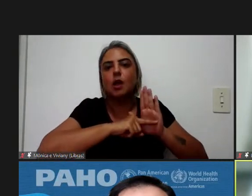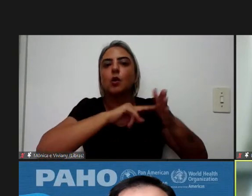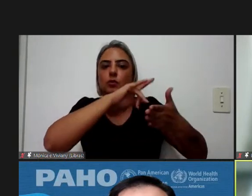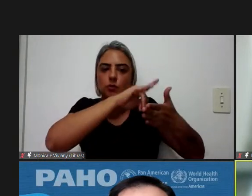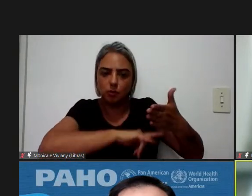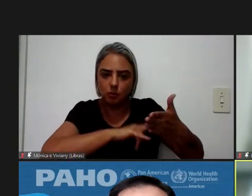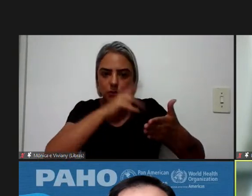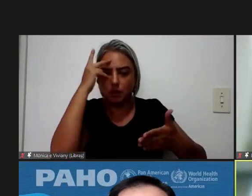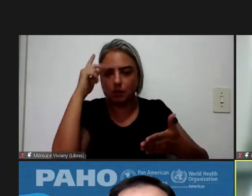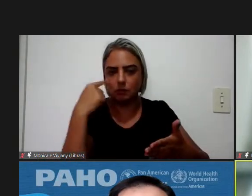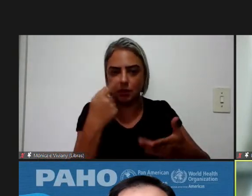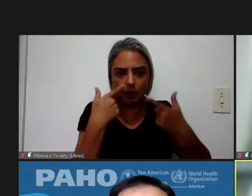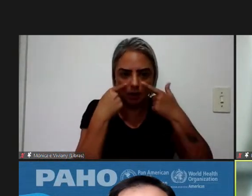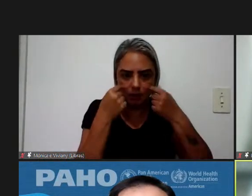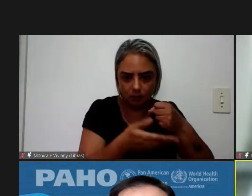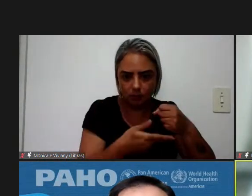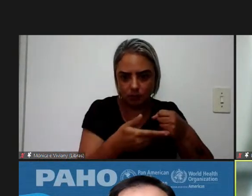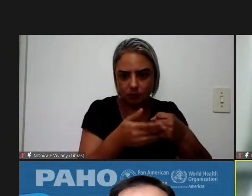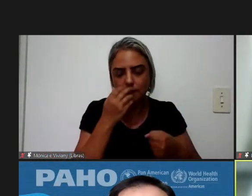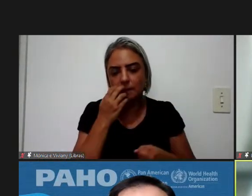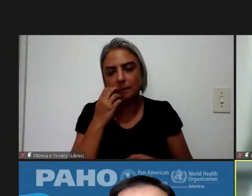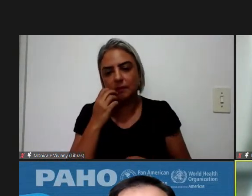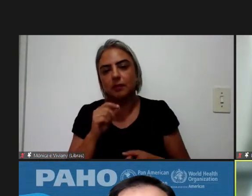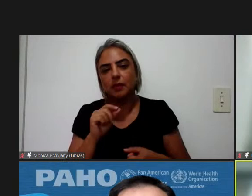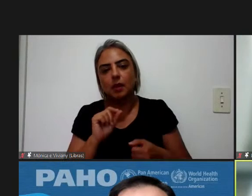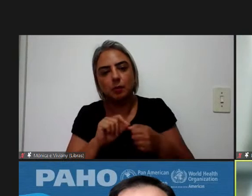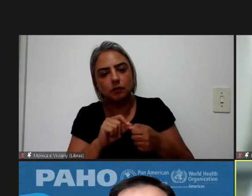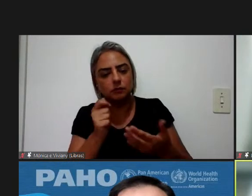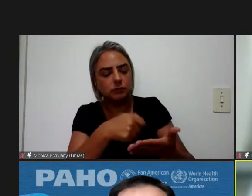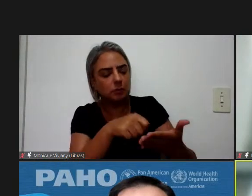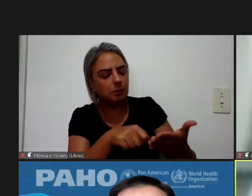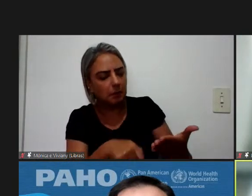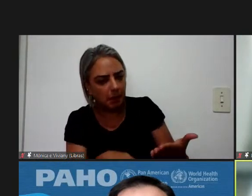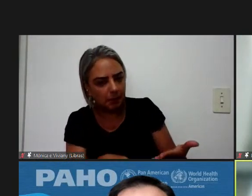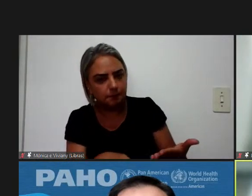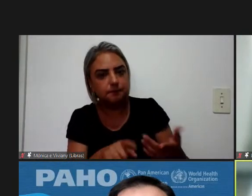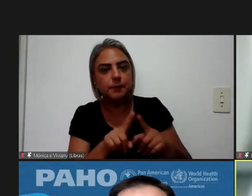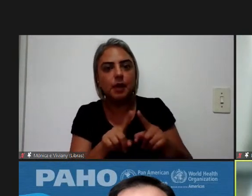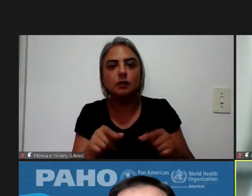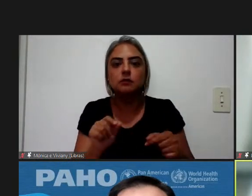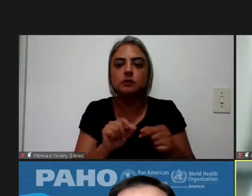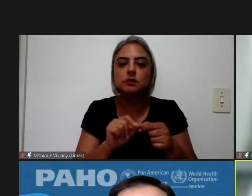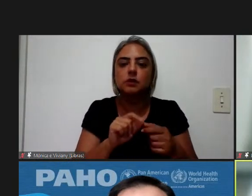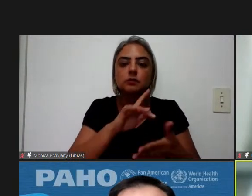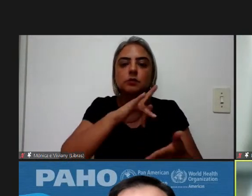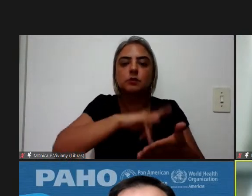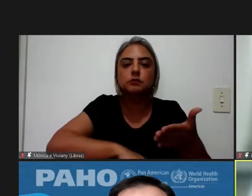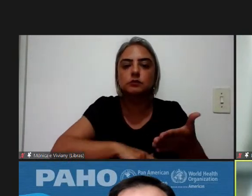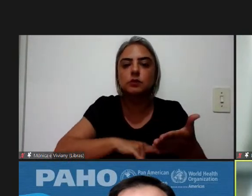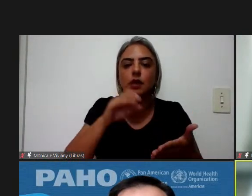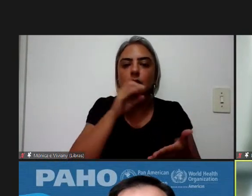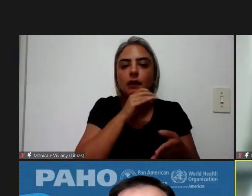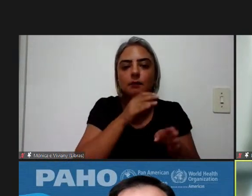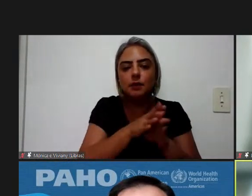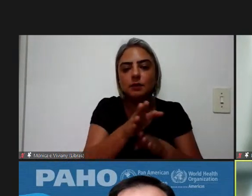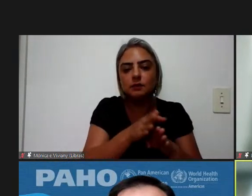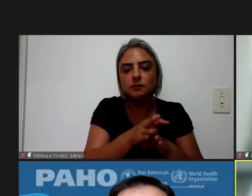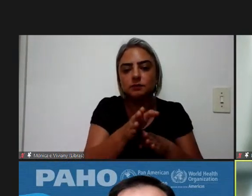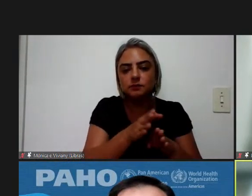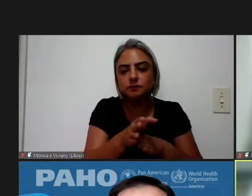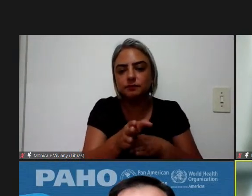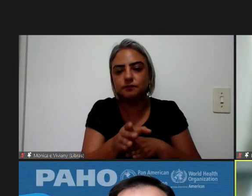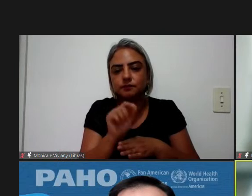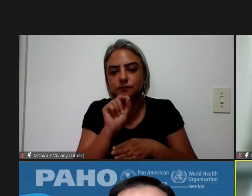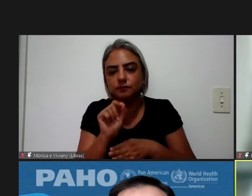negative, and the medical historical, we elaborate this protocol of